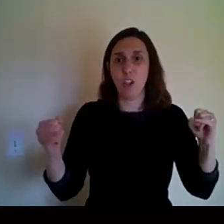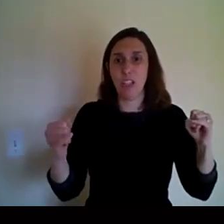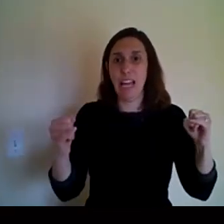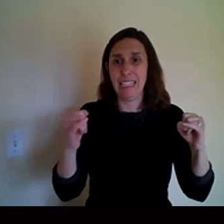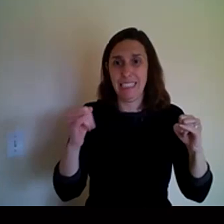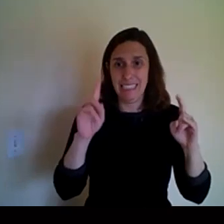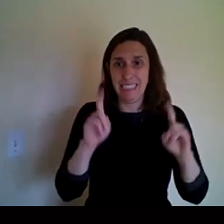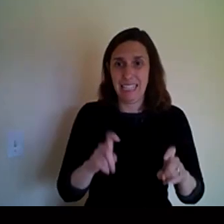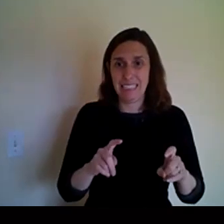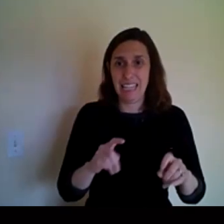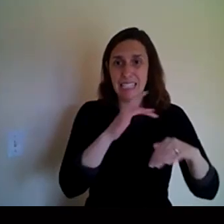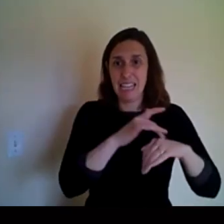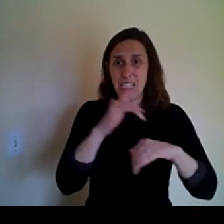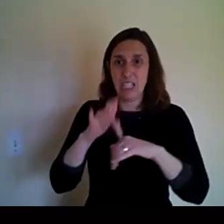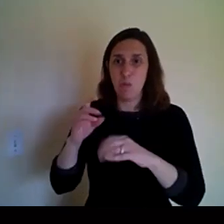1 point.